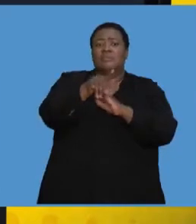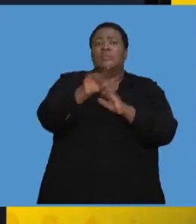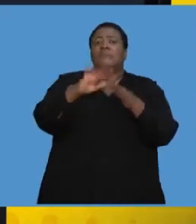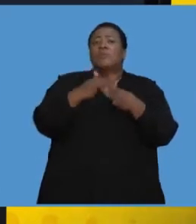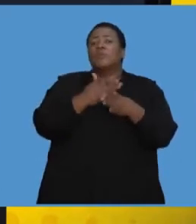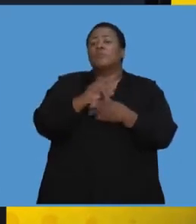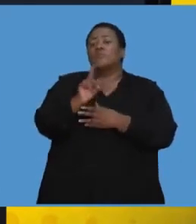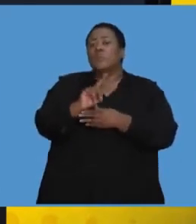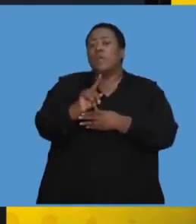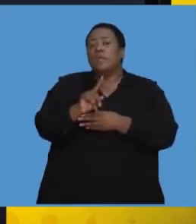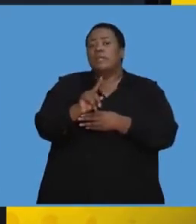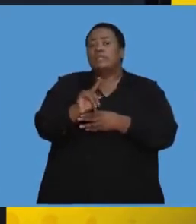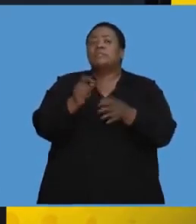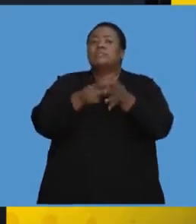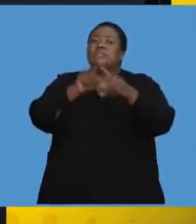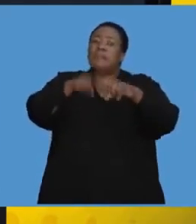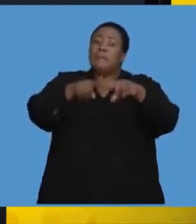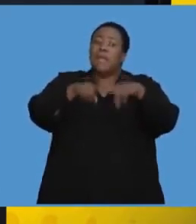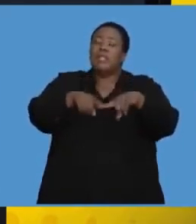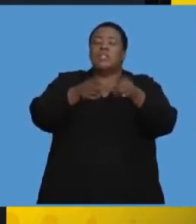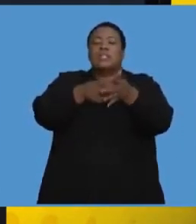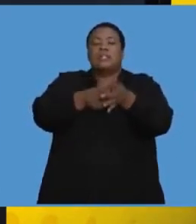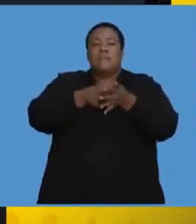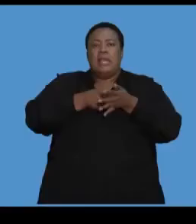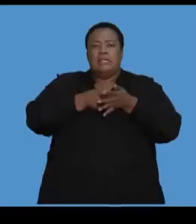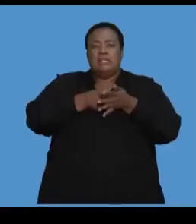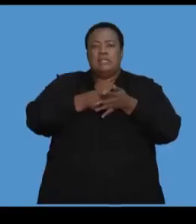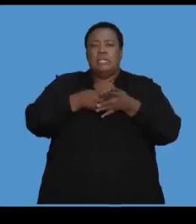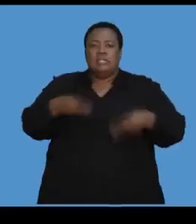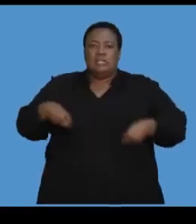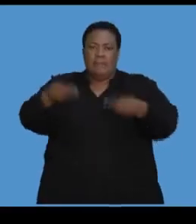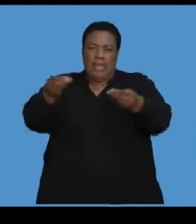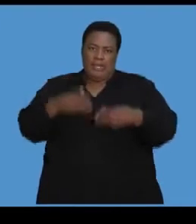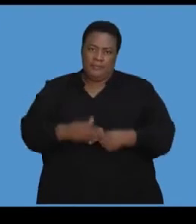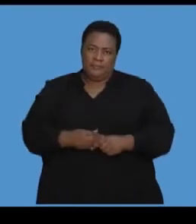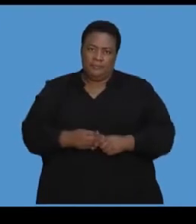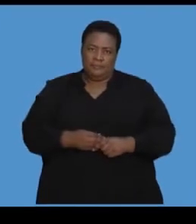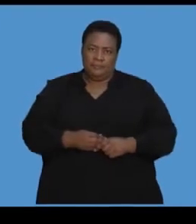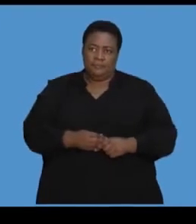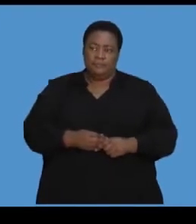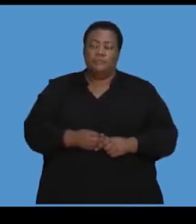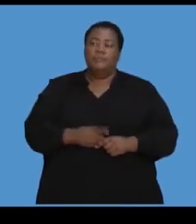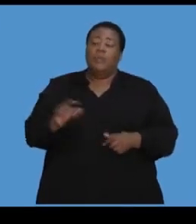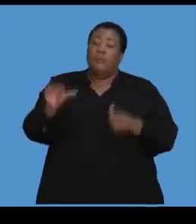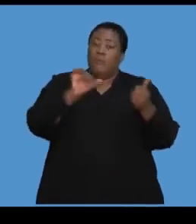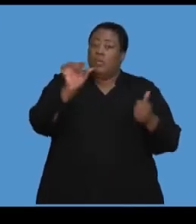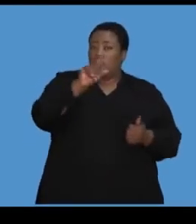there, it is due to forces of demand and supply. Right, so let's go back to the